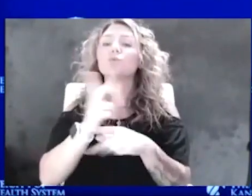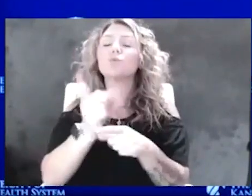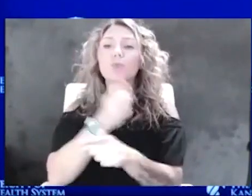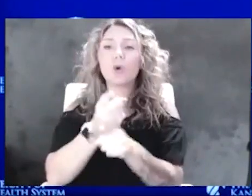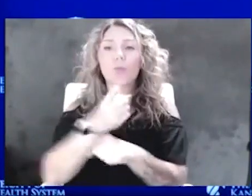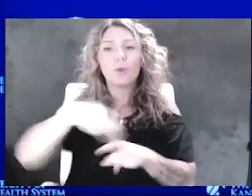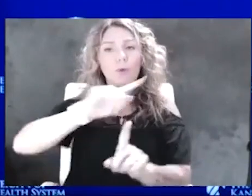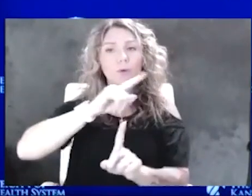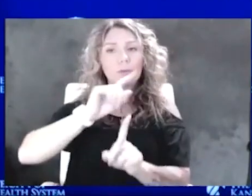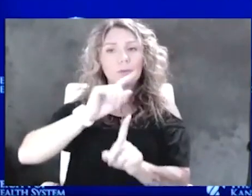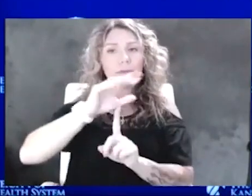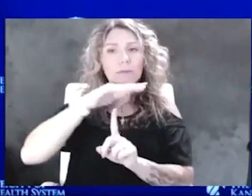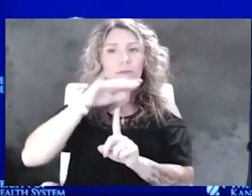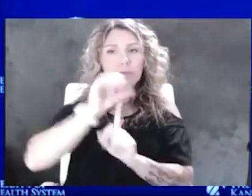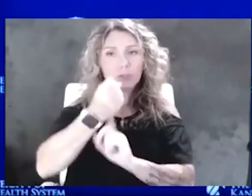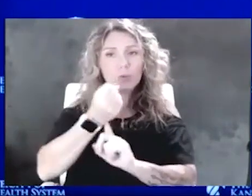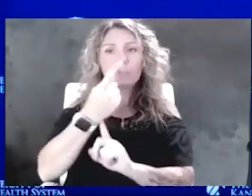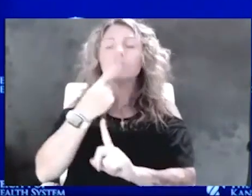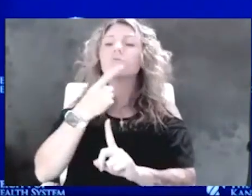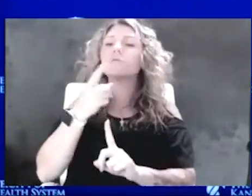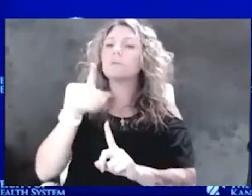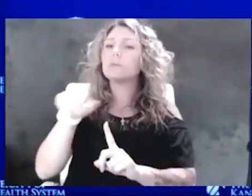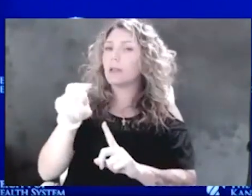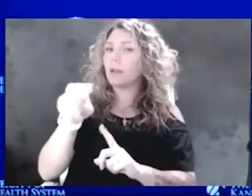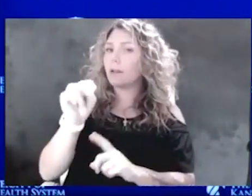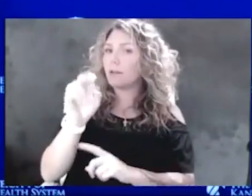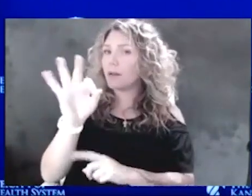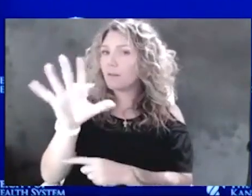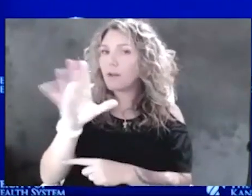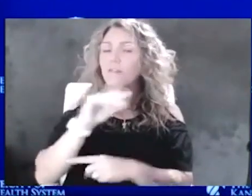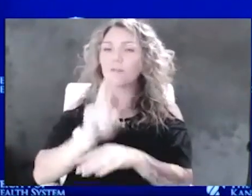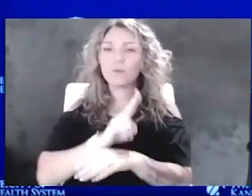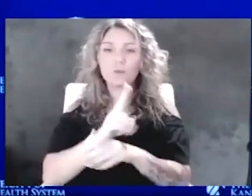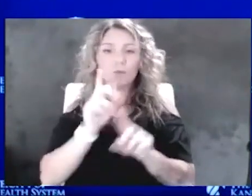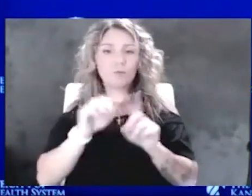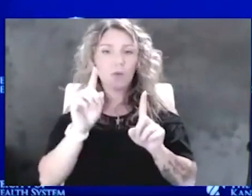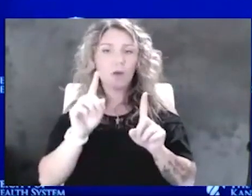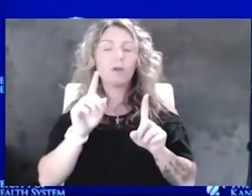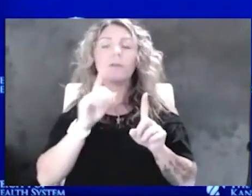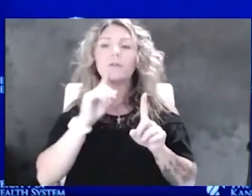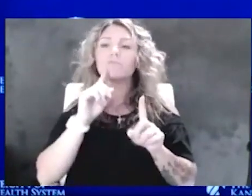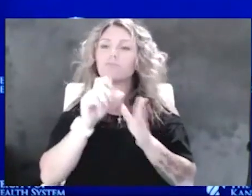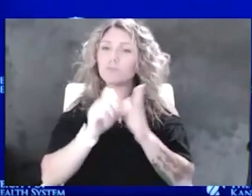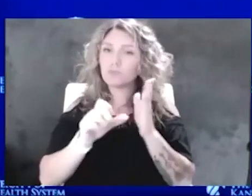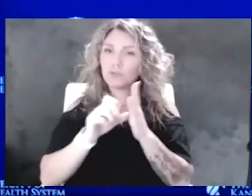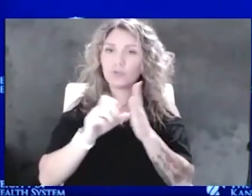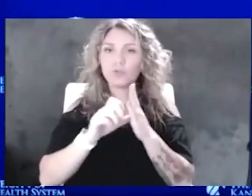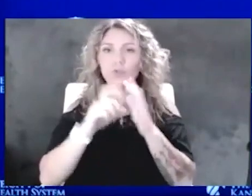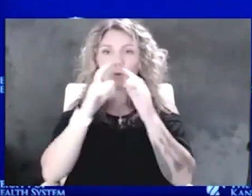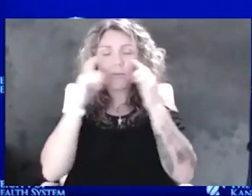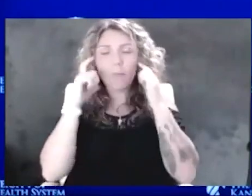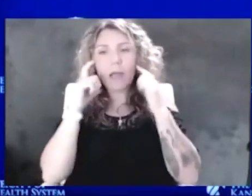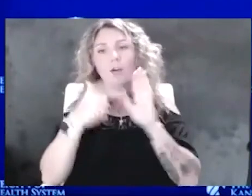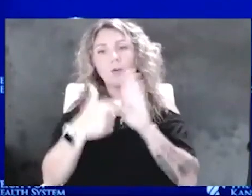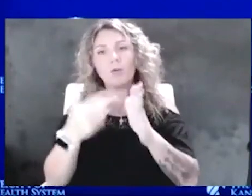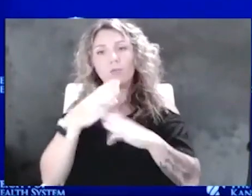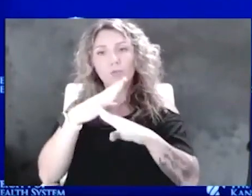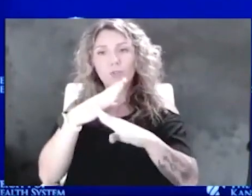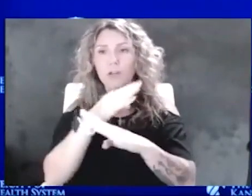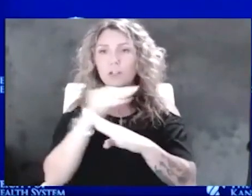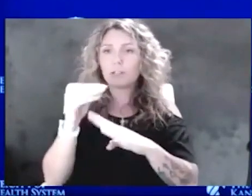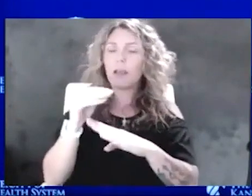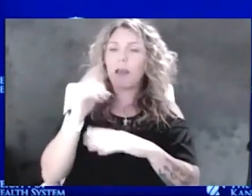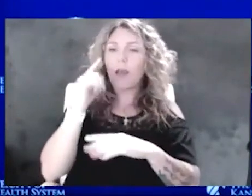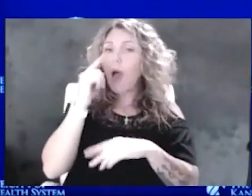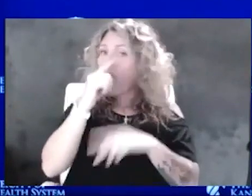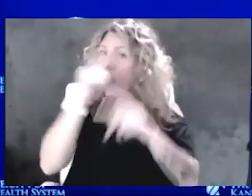do need N95s, those are worn, but otherwise surgical masks we know have shown protection along with wearing eye goggles, eye protection, or a face